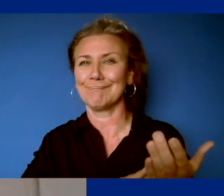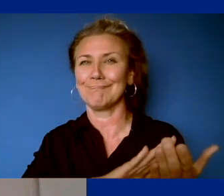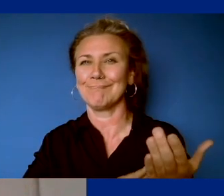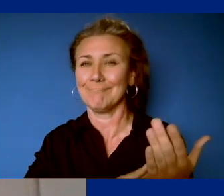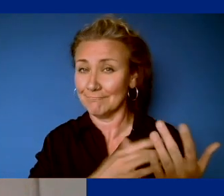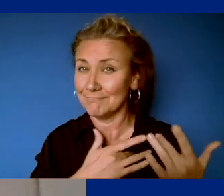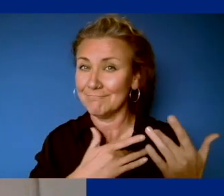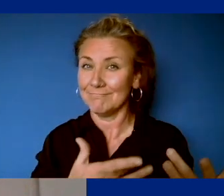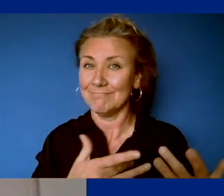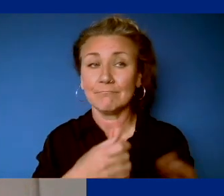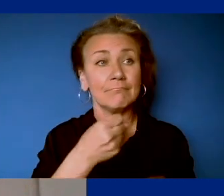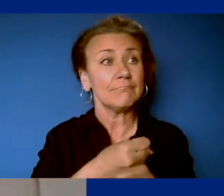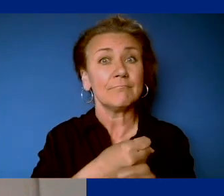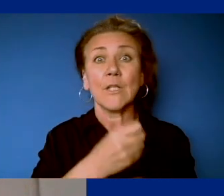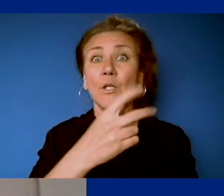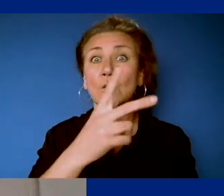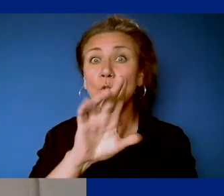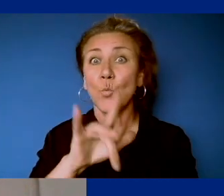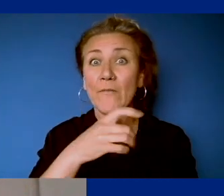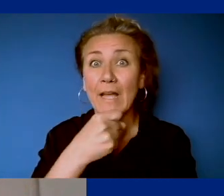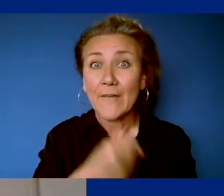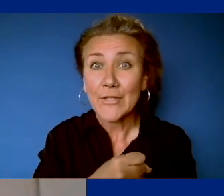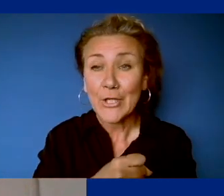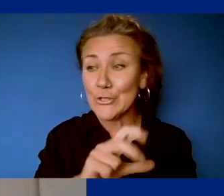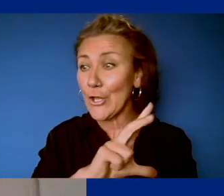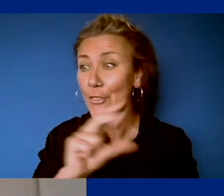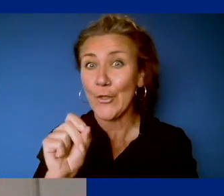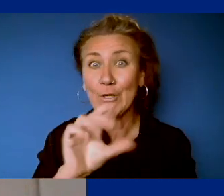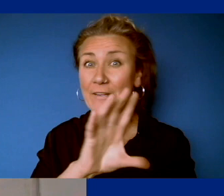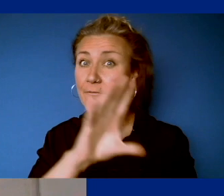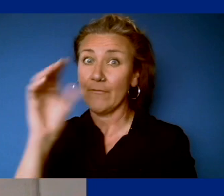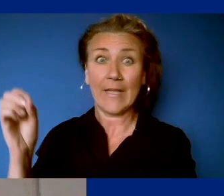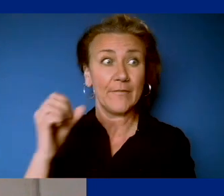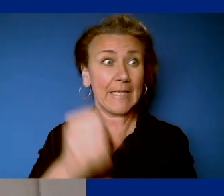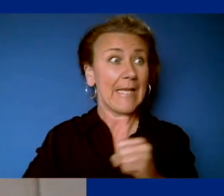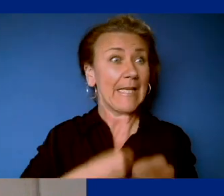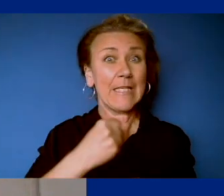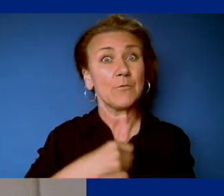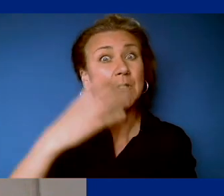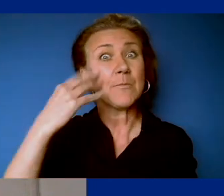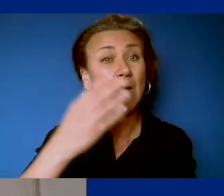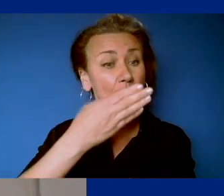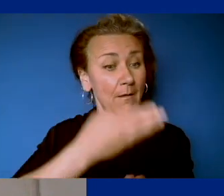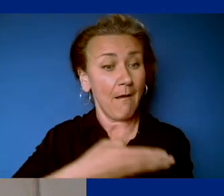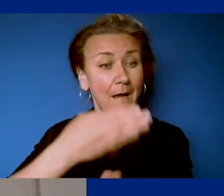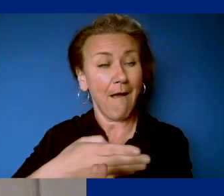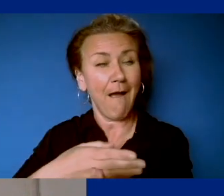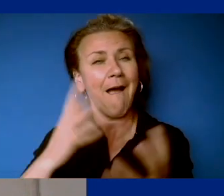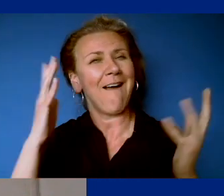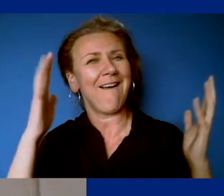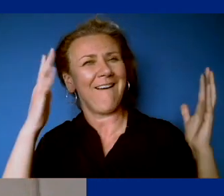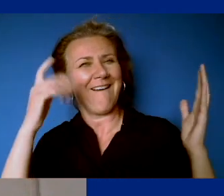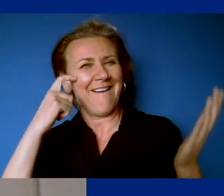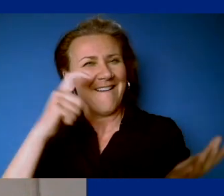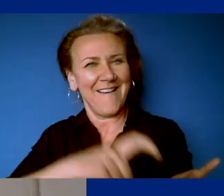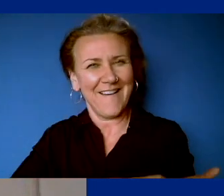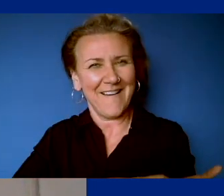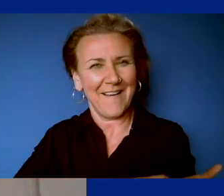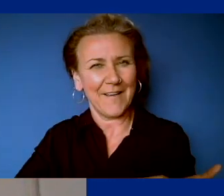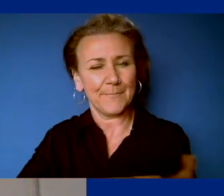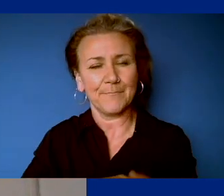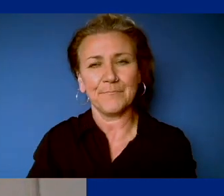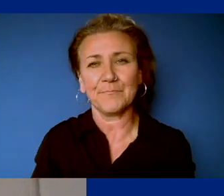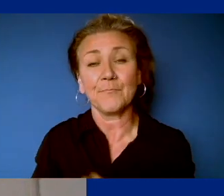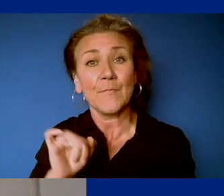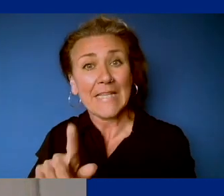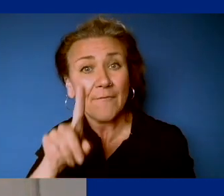age, often publicly lauded for reaching 25, 30, even 50-year milestones in the business. A